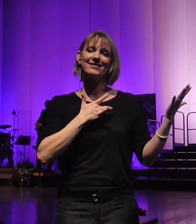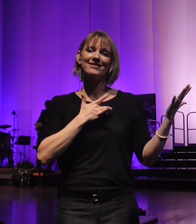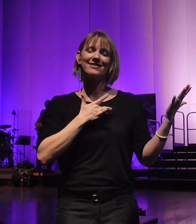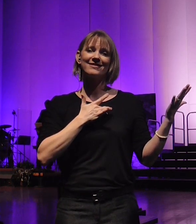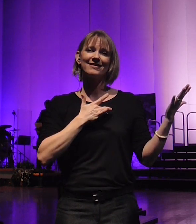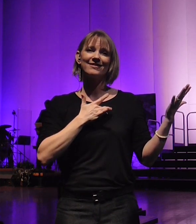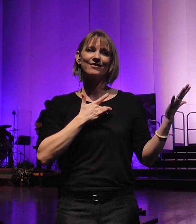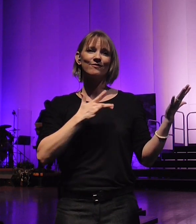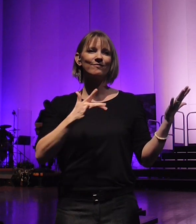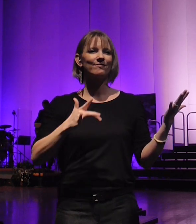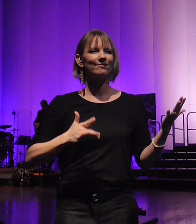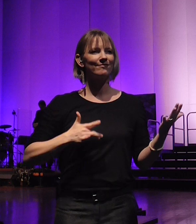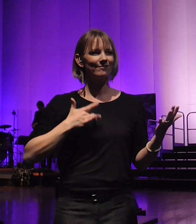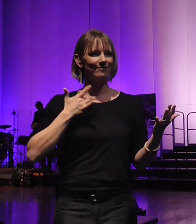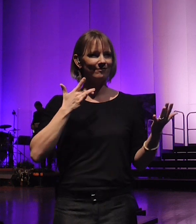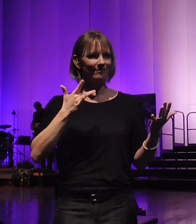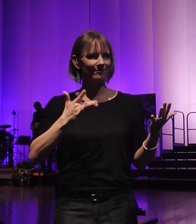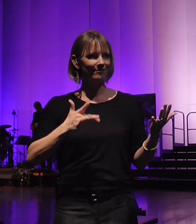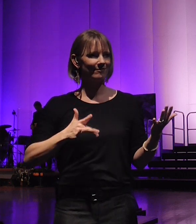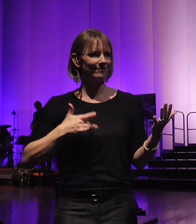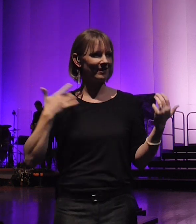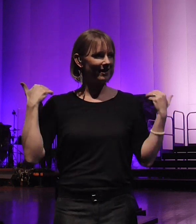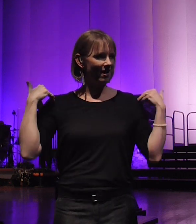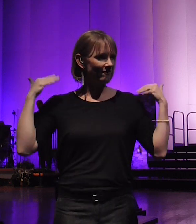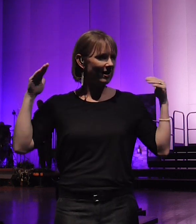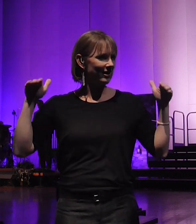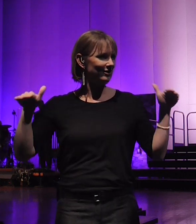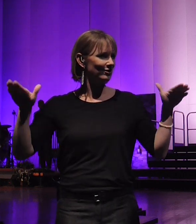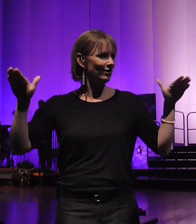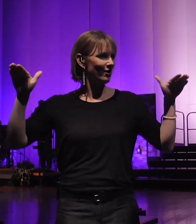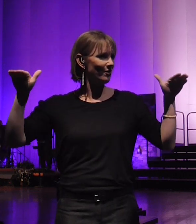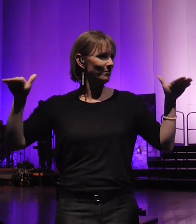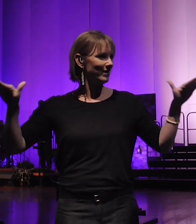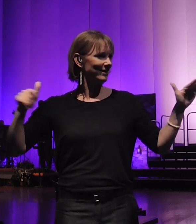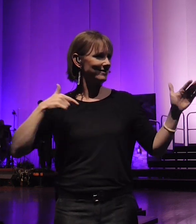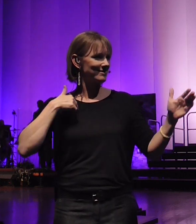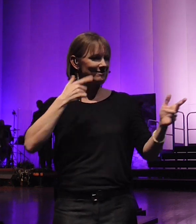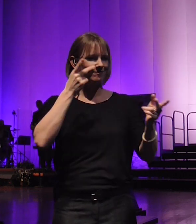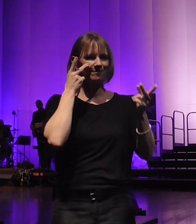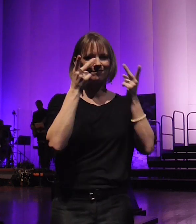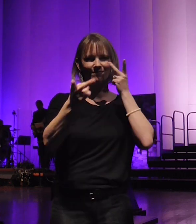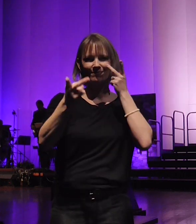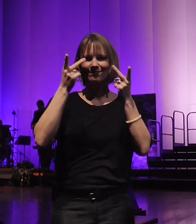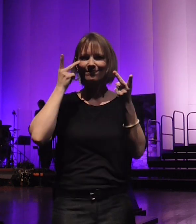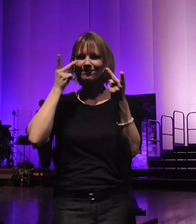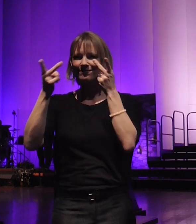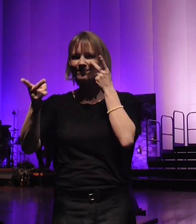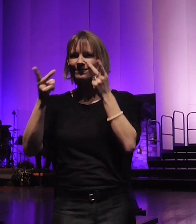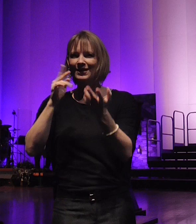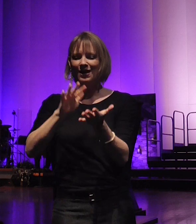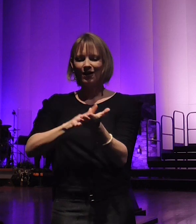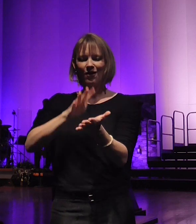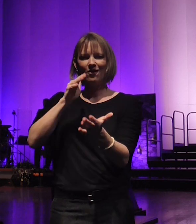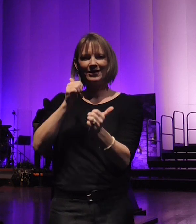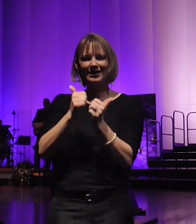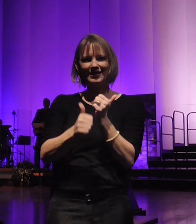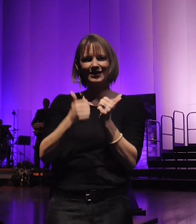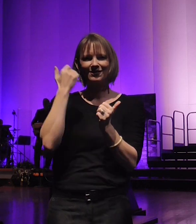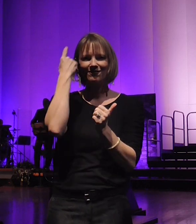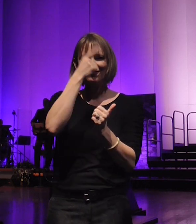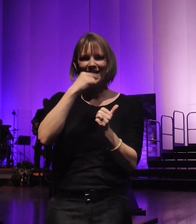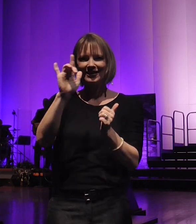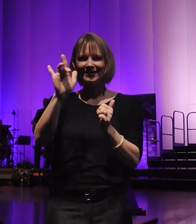grace. I can hear the brush of angel wings. I see glory on